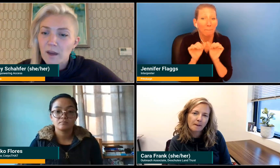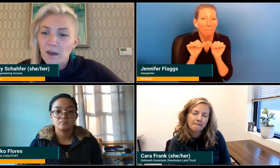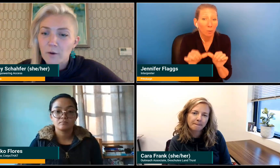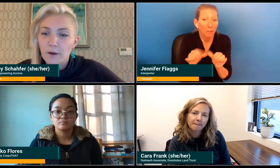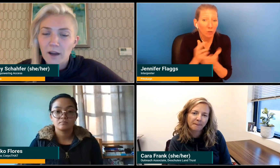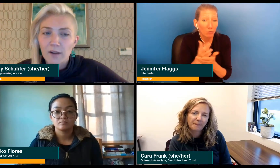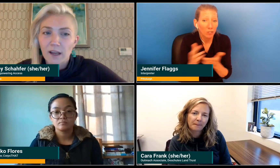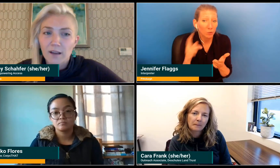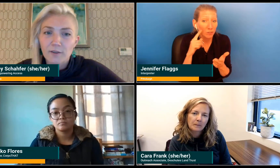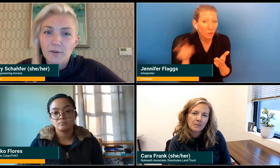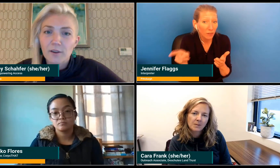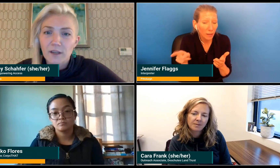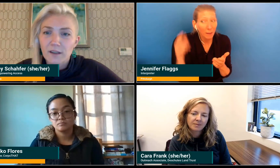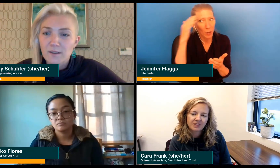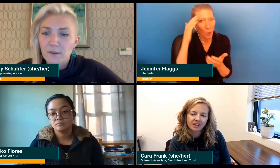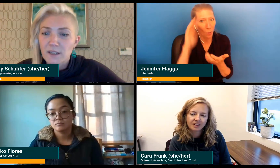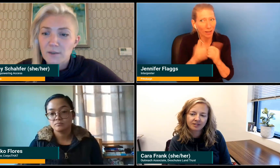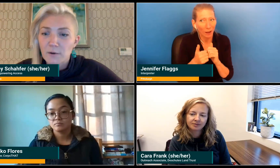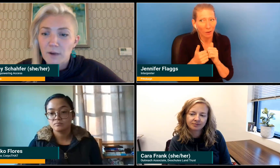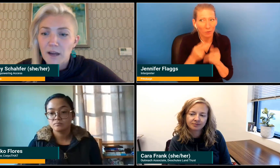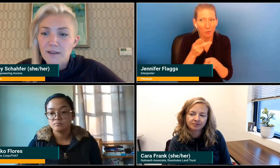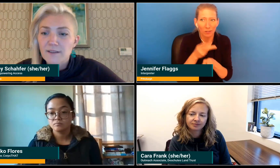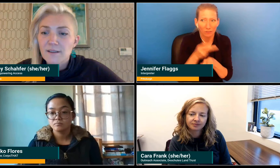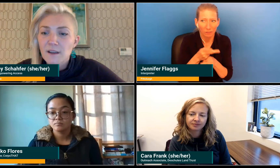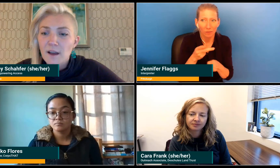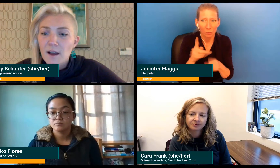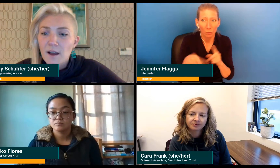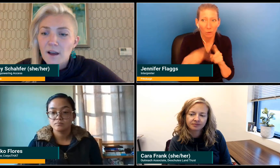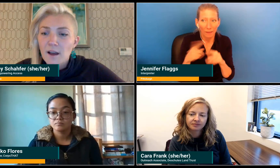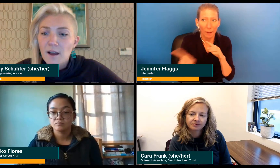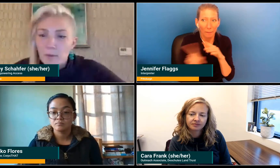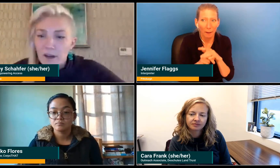them and knowing how to handle things when they do arise.